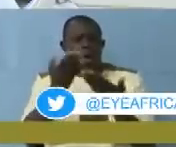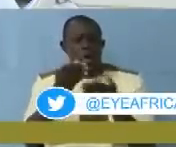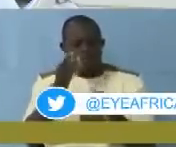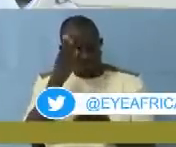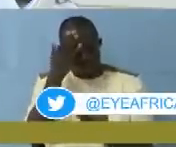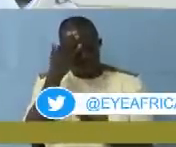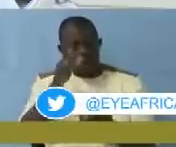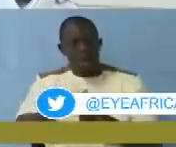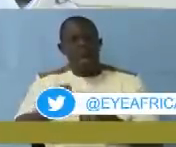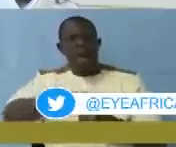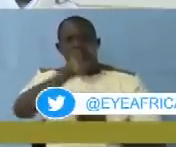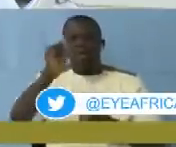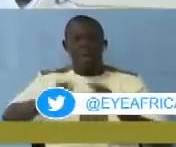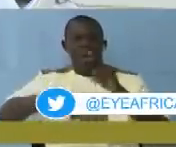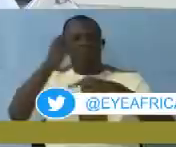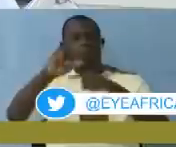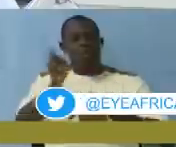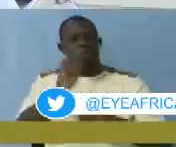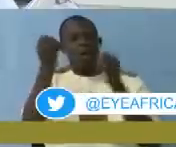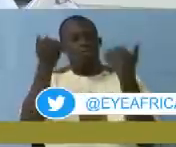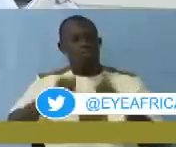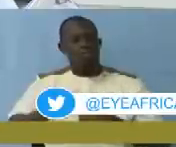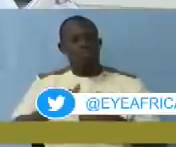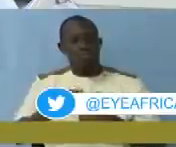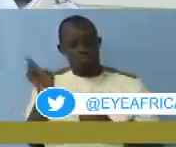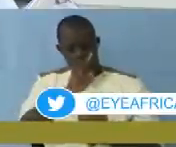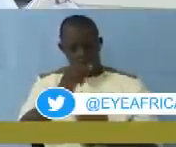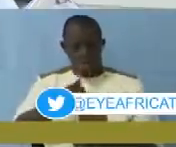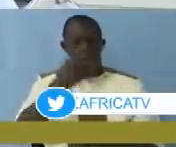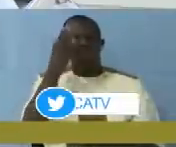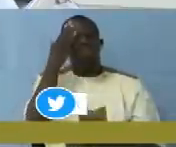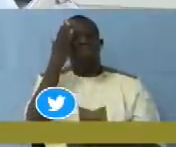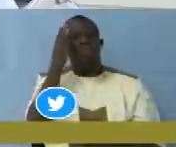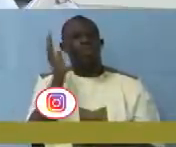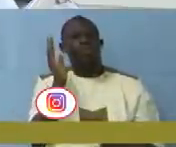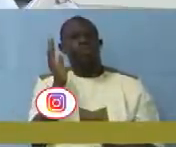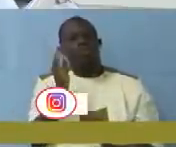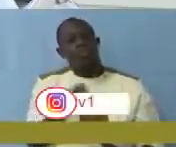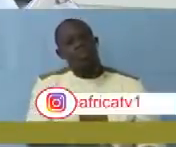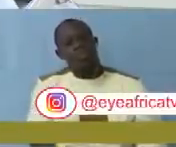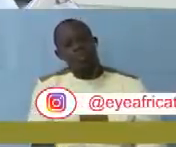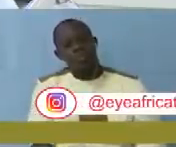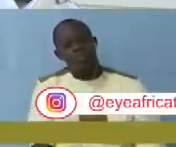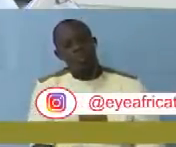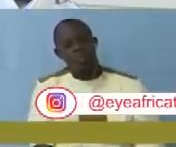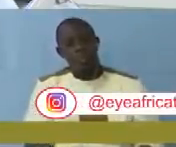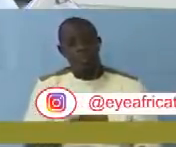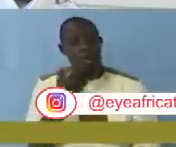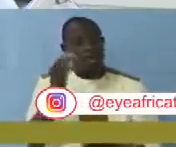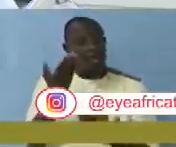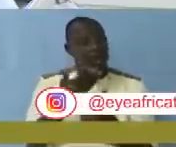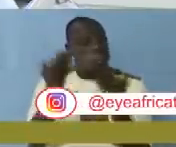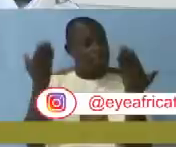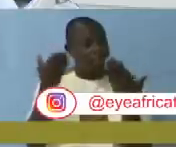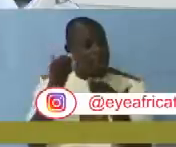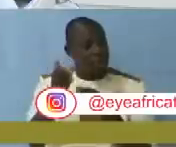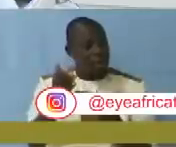And then? Yes, that's what I know. No. Would it end there?